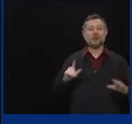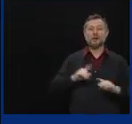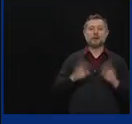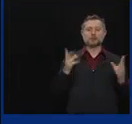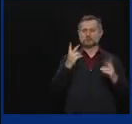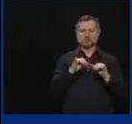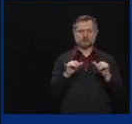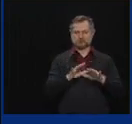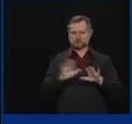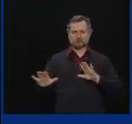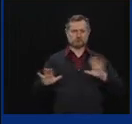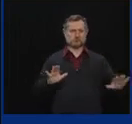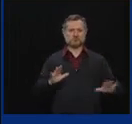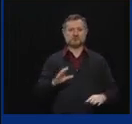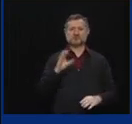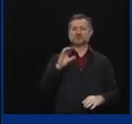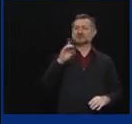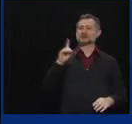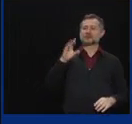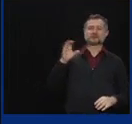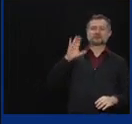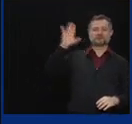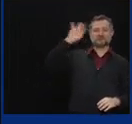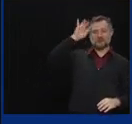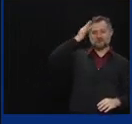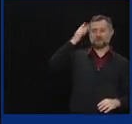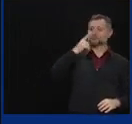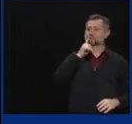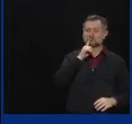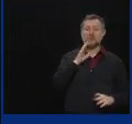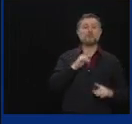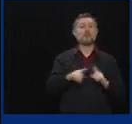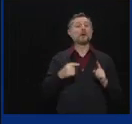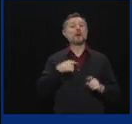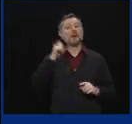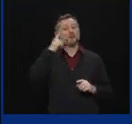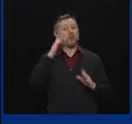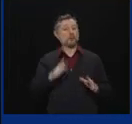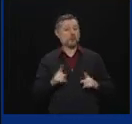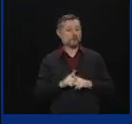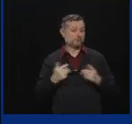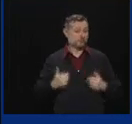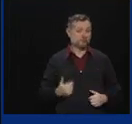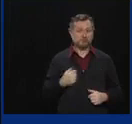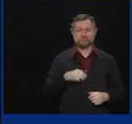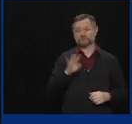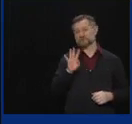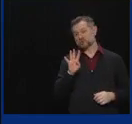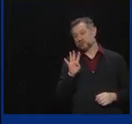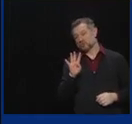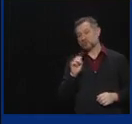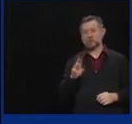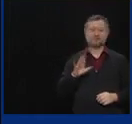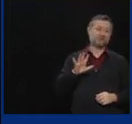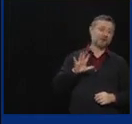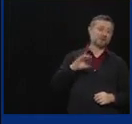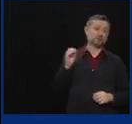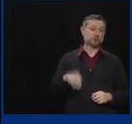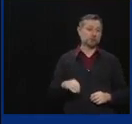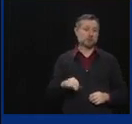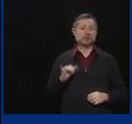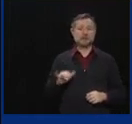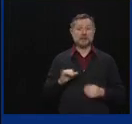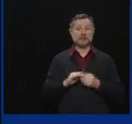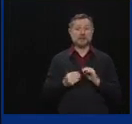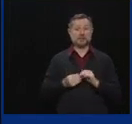So I'm telling you, as governor, that I believe anything over a 4 or 5% in transmission rate